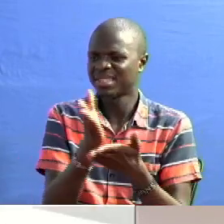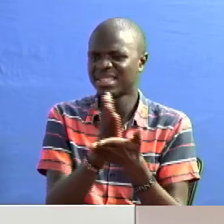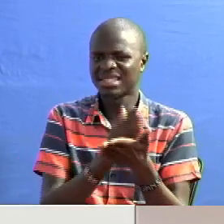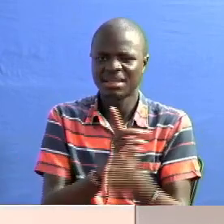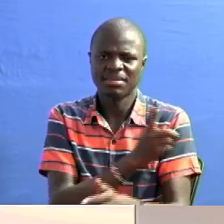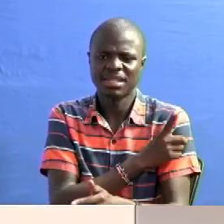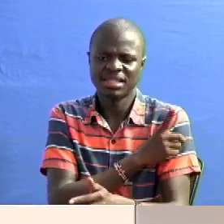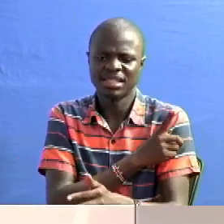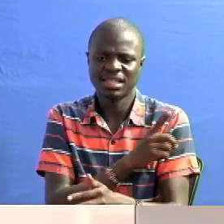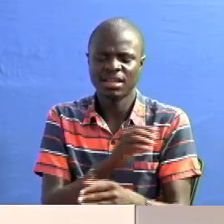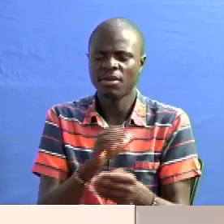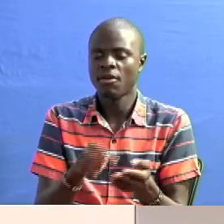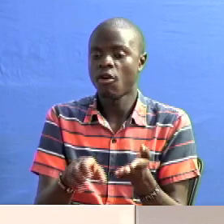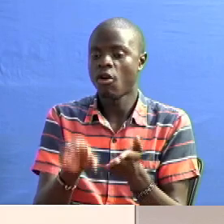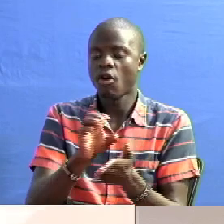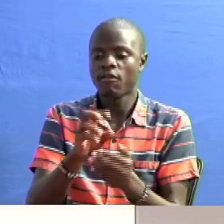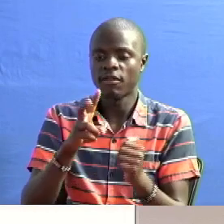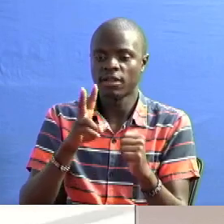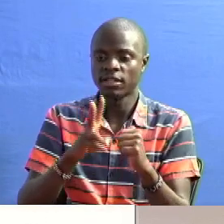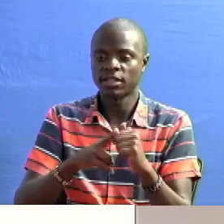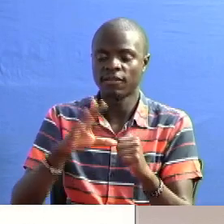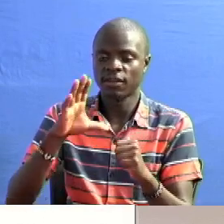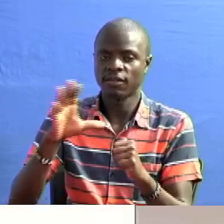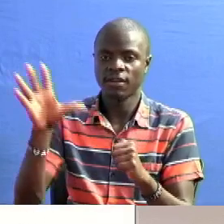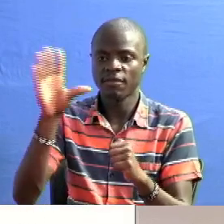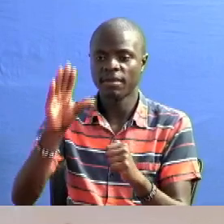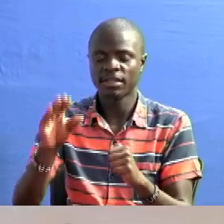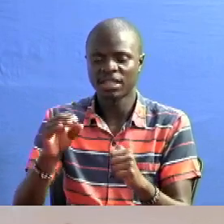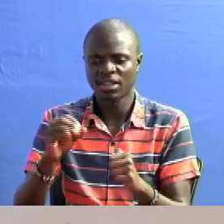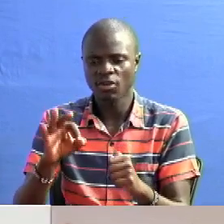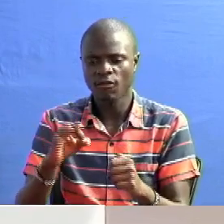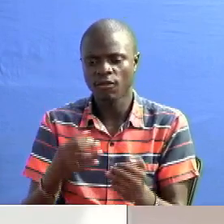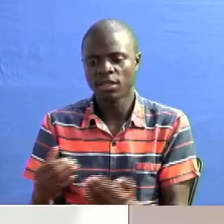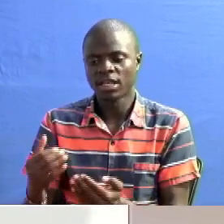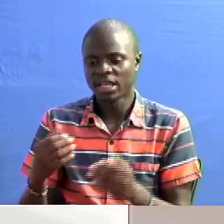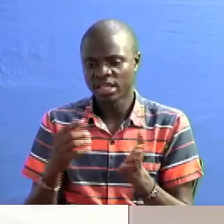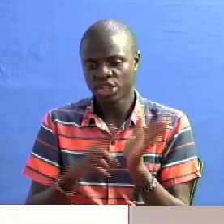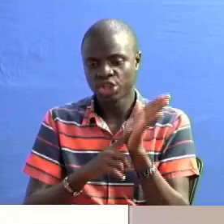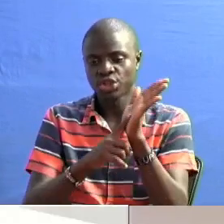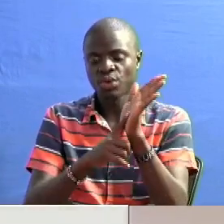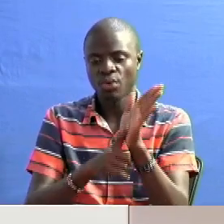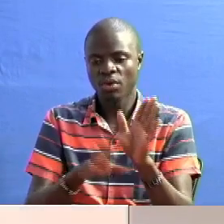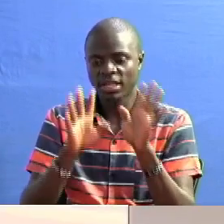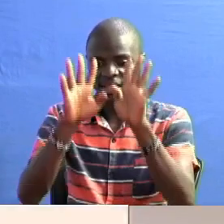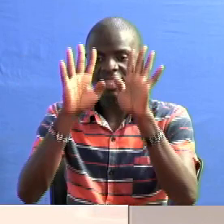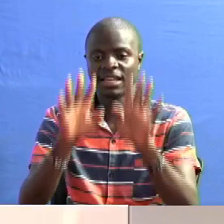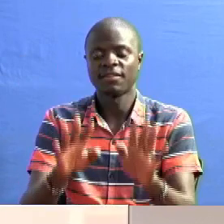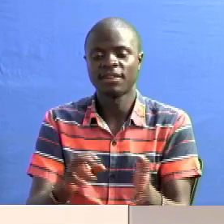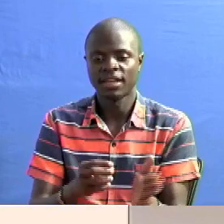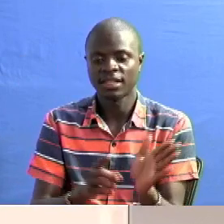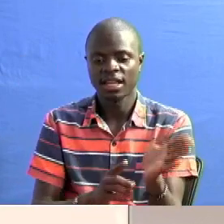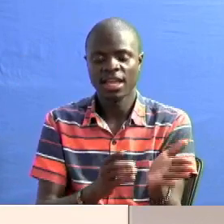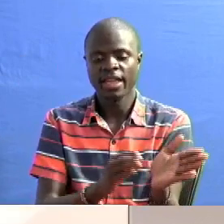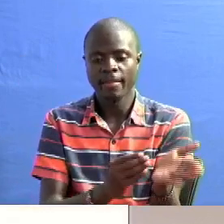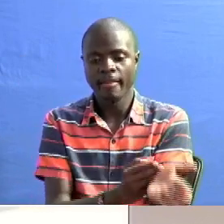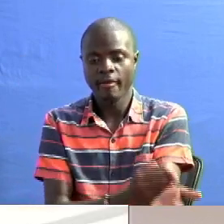palsy. Over 75% of children with neurodevelopmental disorders show significant improvements through this type